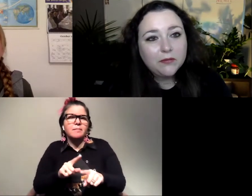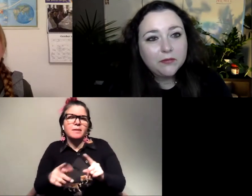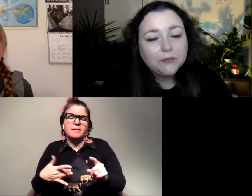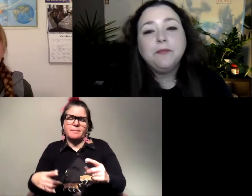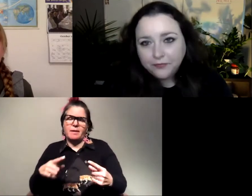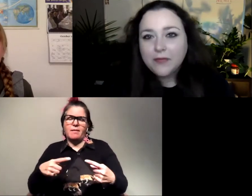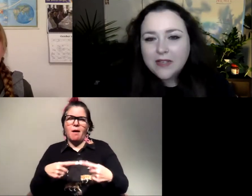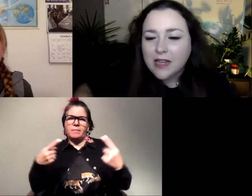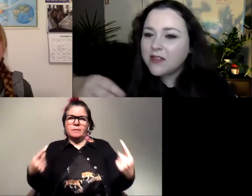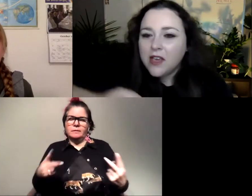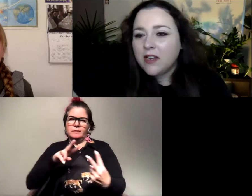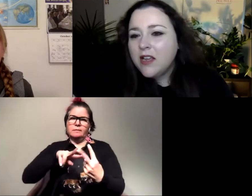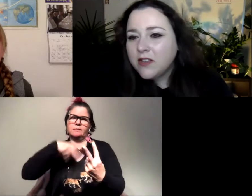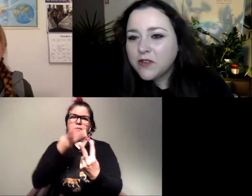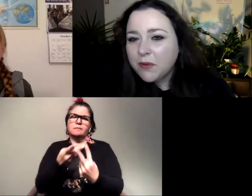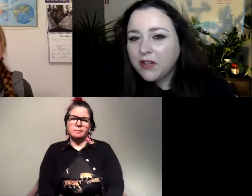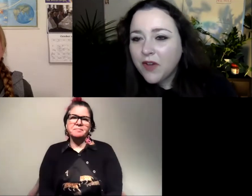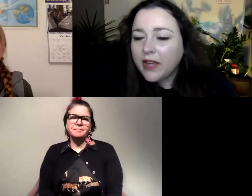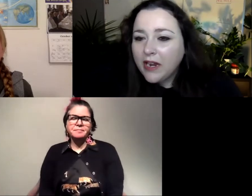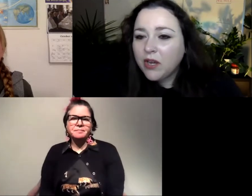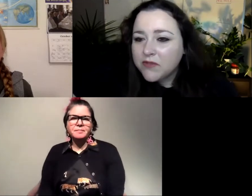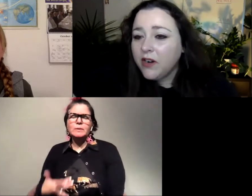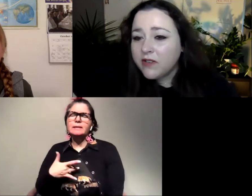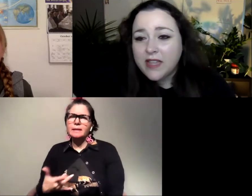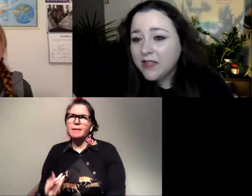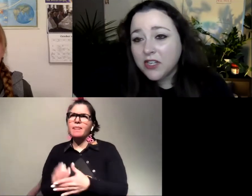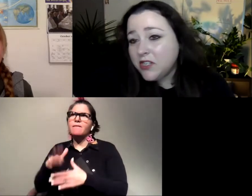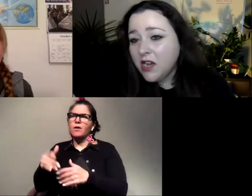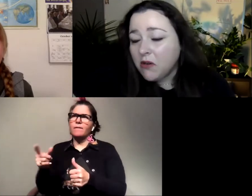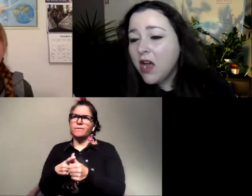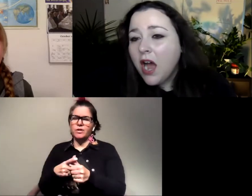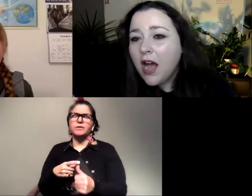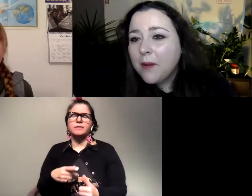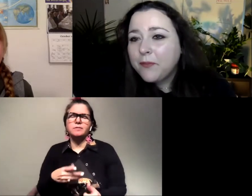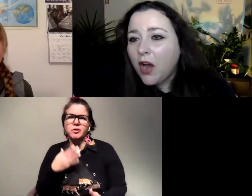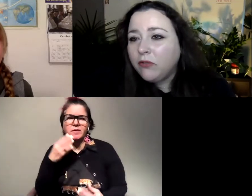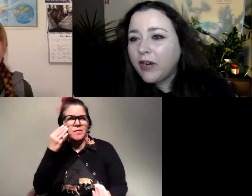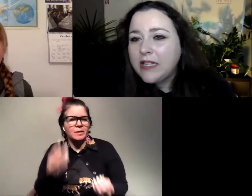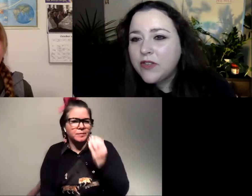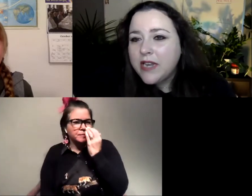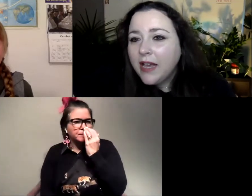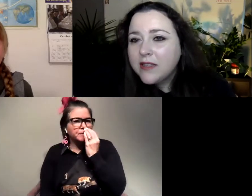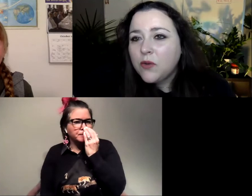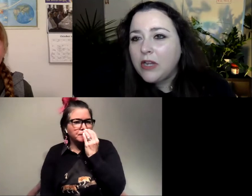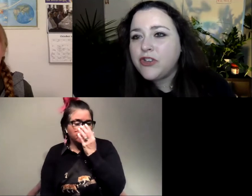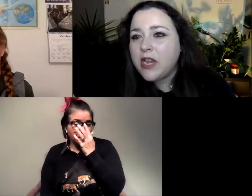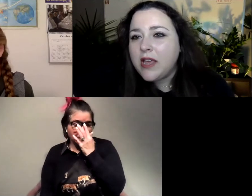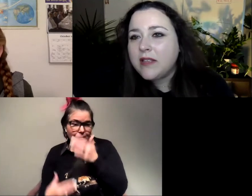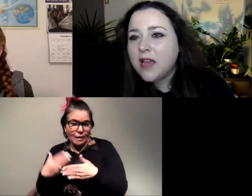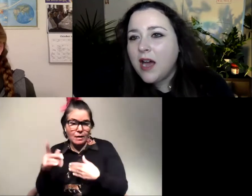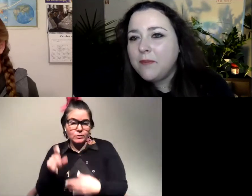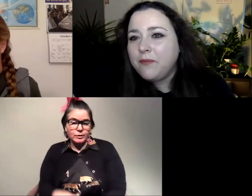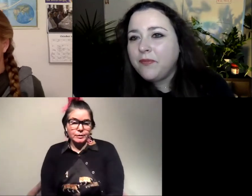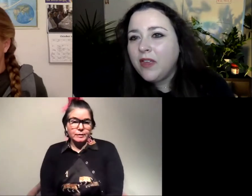opposite. Sounds good. So typically the volcano comes first. That's good to know. All right. So the next question